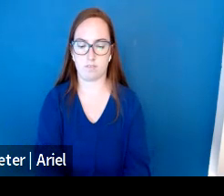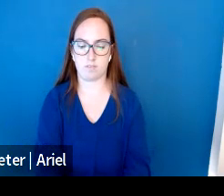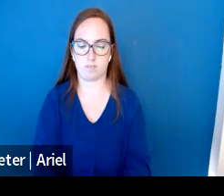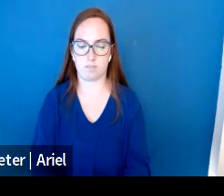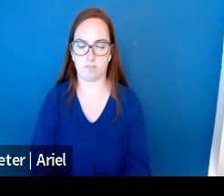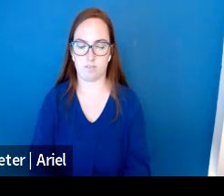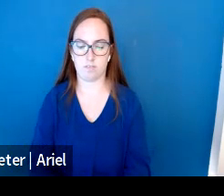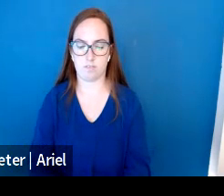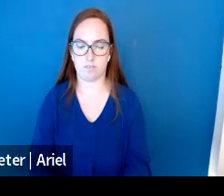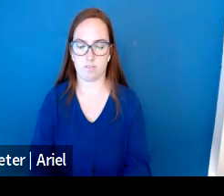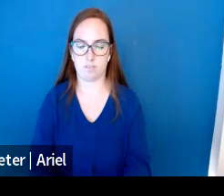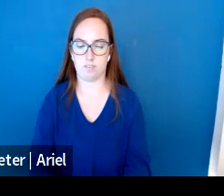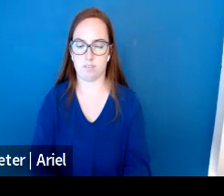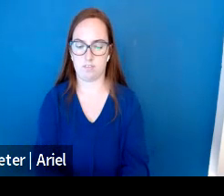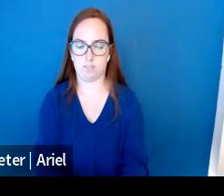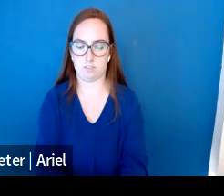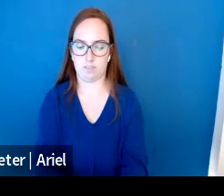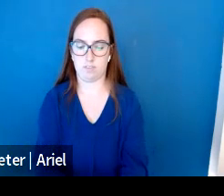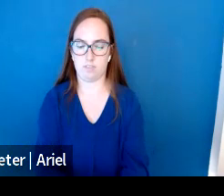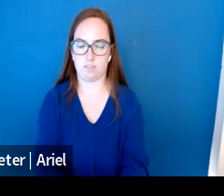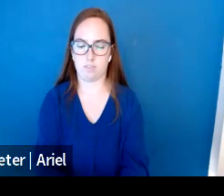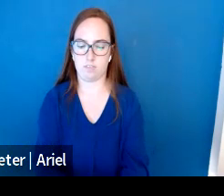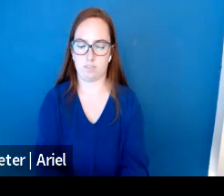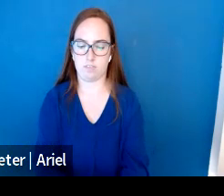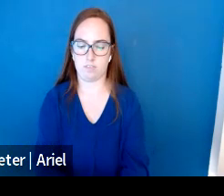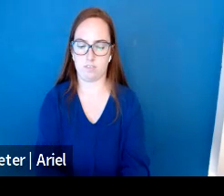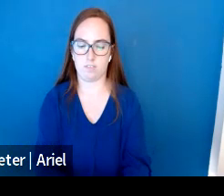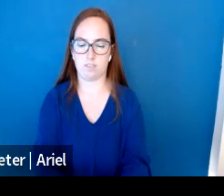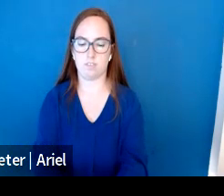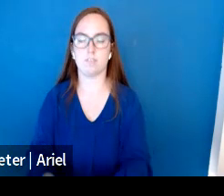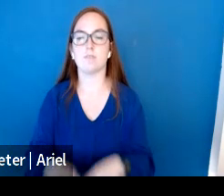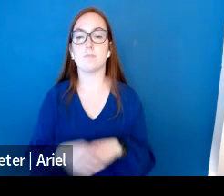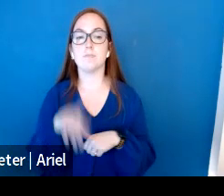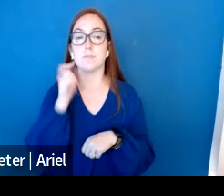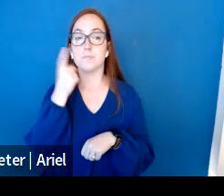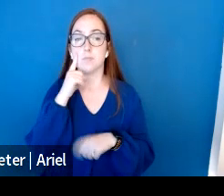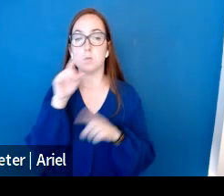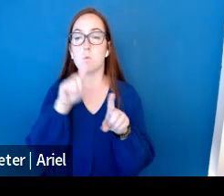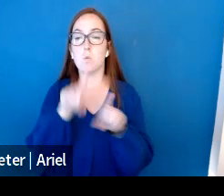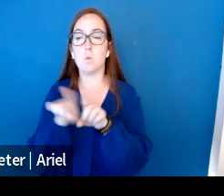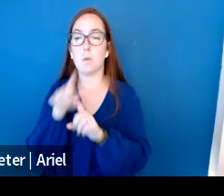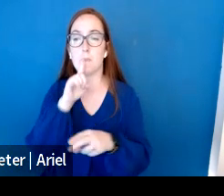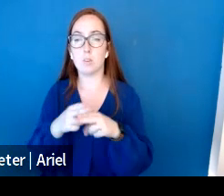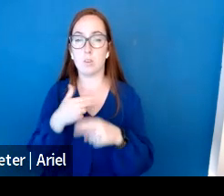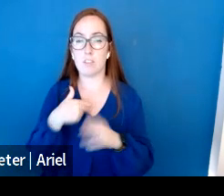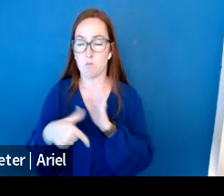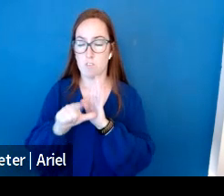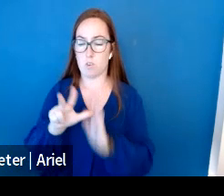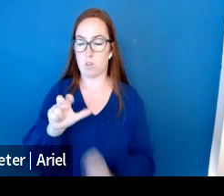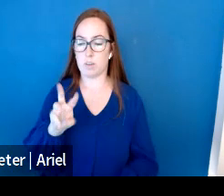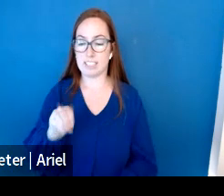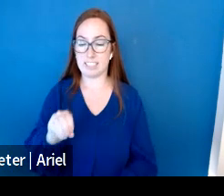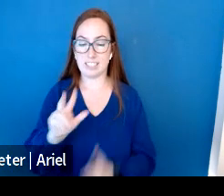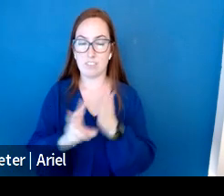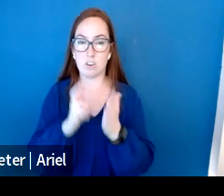As I'd mentioned, also, we had the Review 360 videos for some of their strategies on the Review 360